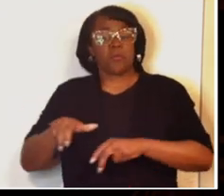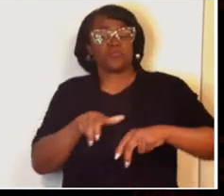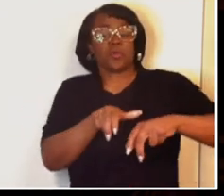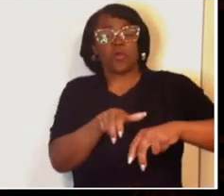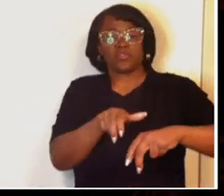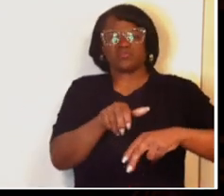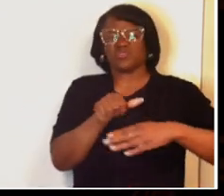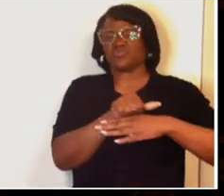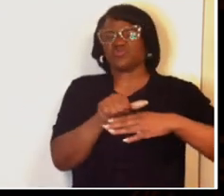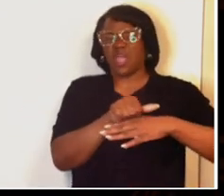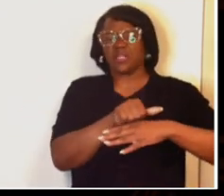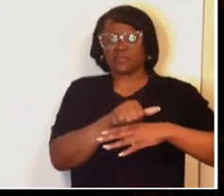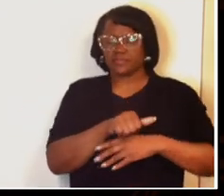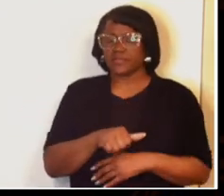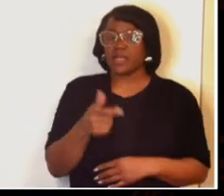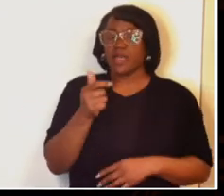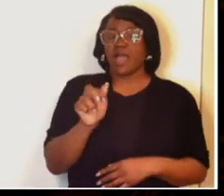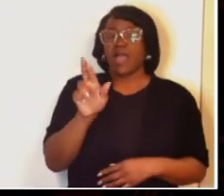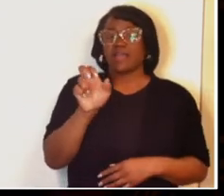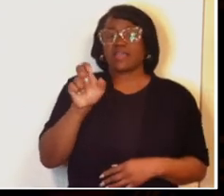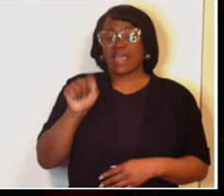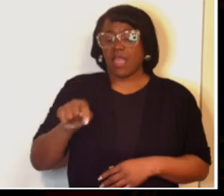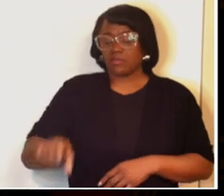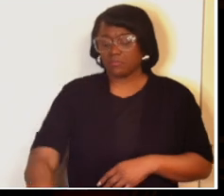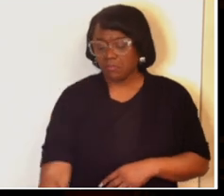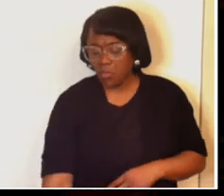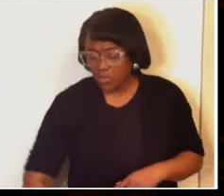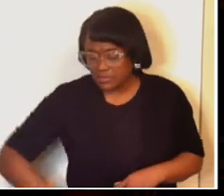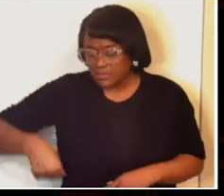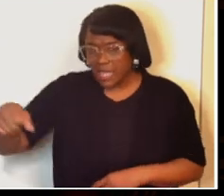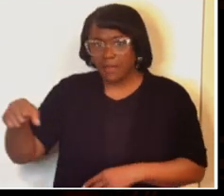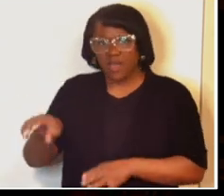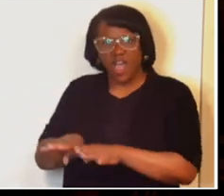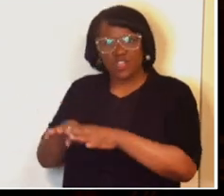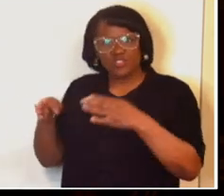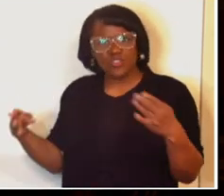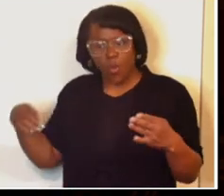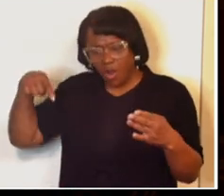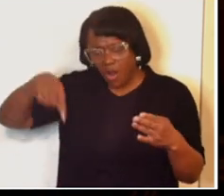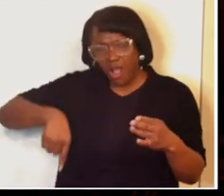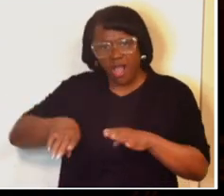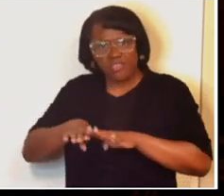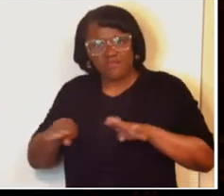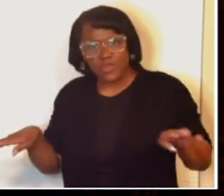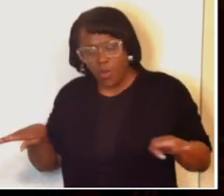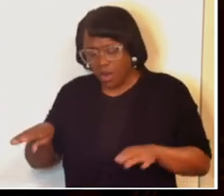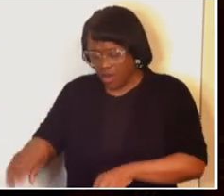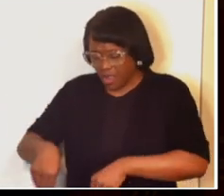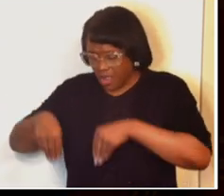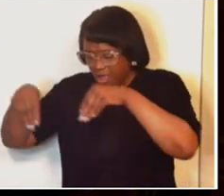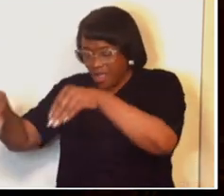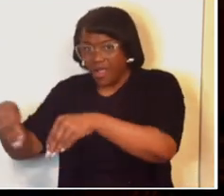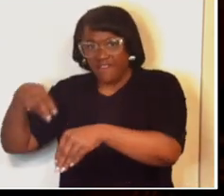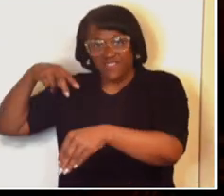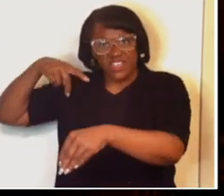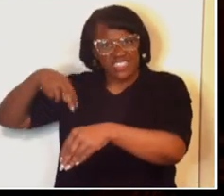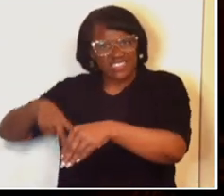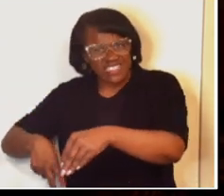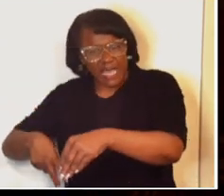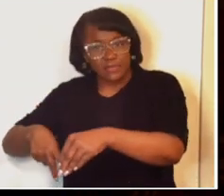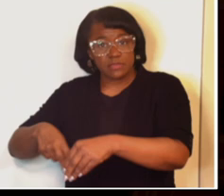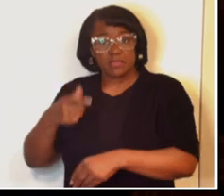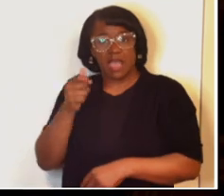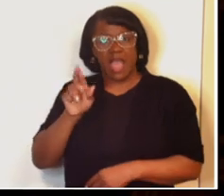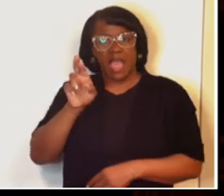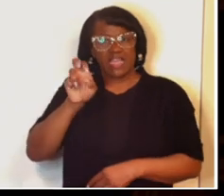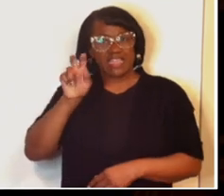reached down and pulled up a latch. A door in the straw opened, revealing crudely carved steps. Garrett went down first,